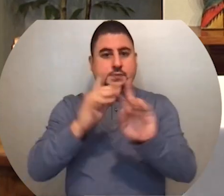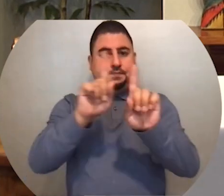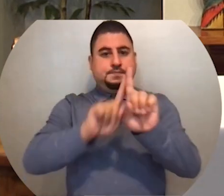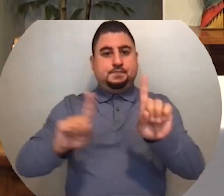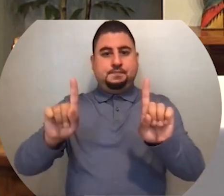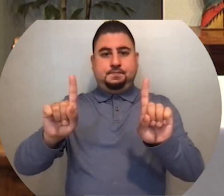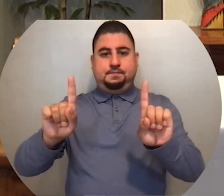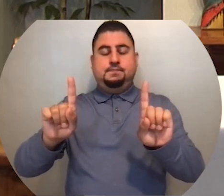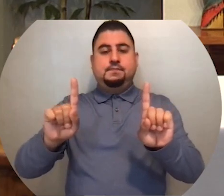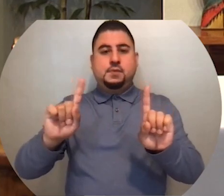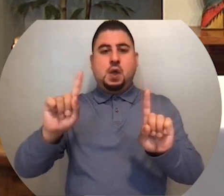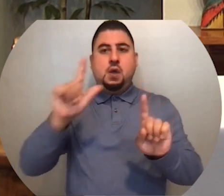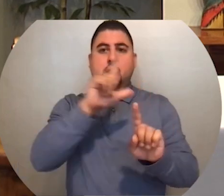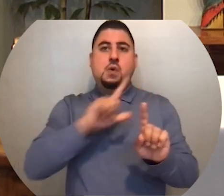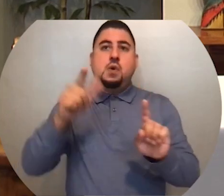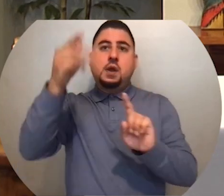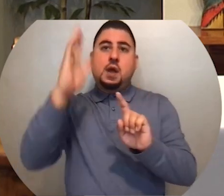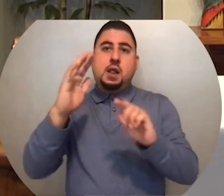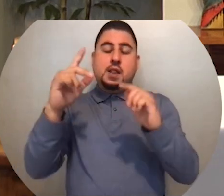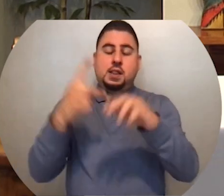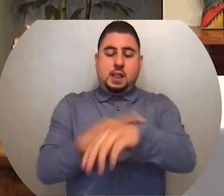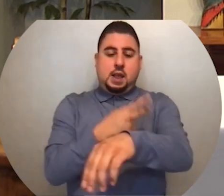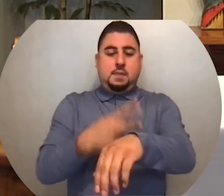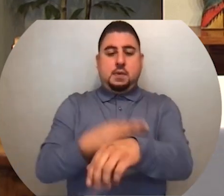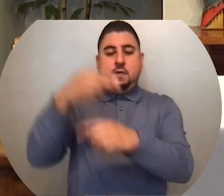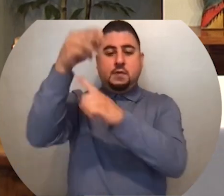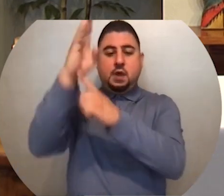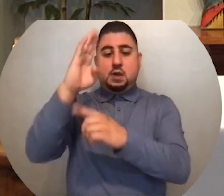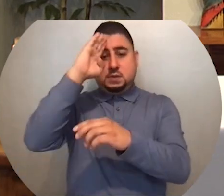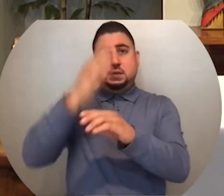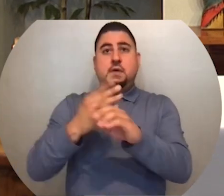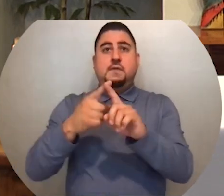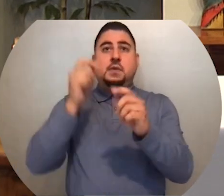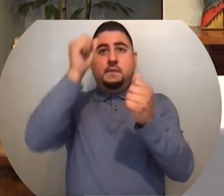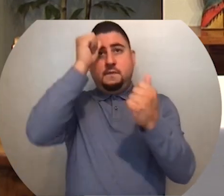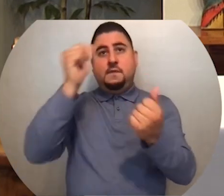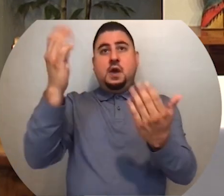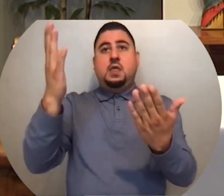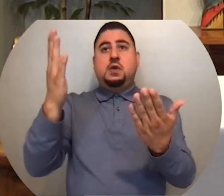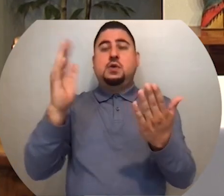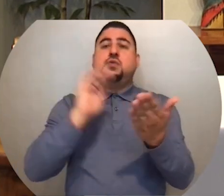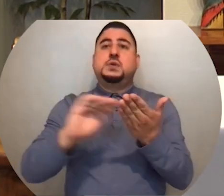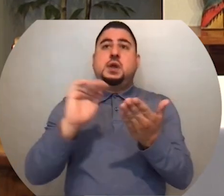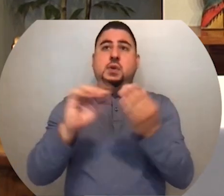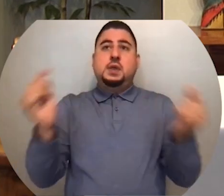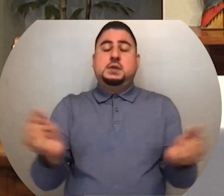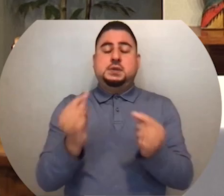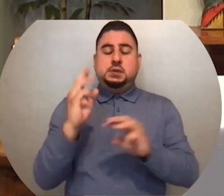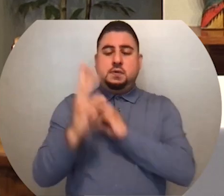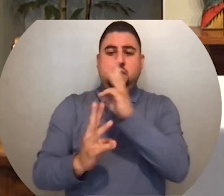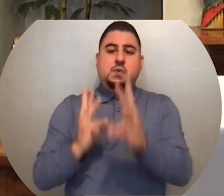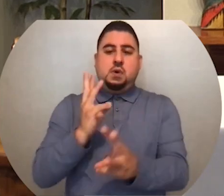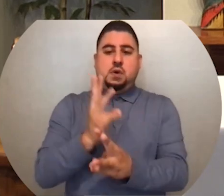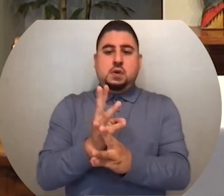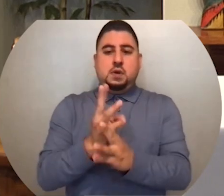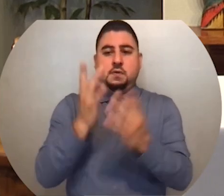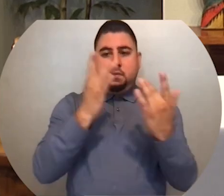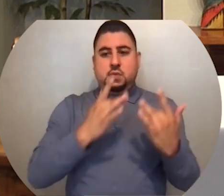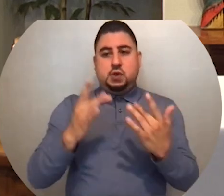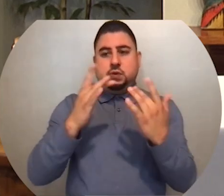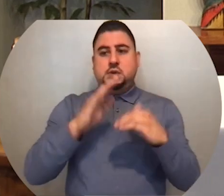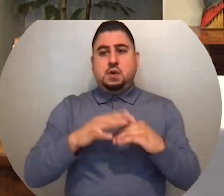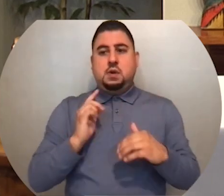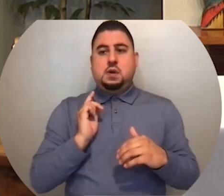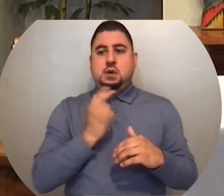begotten Son, Lord God, Lamb of God, Son of the Father, you take away the sins of the world,